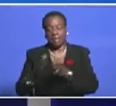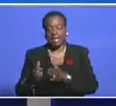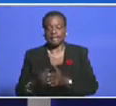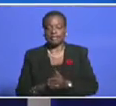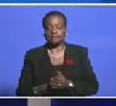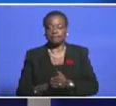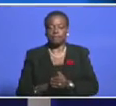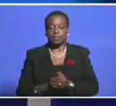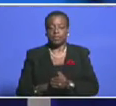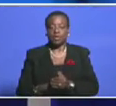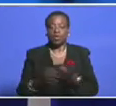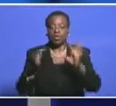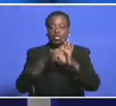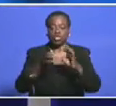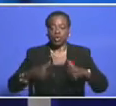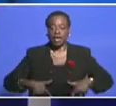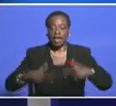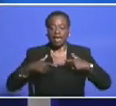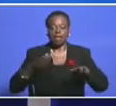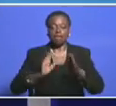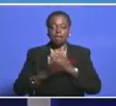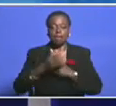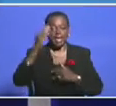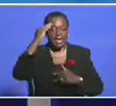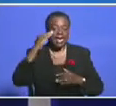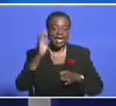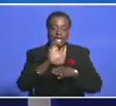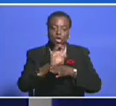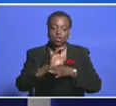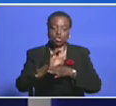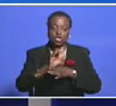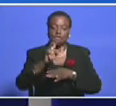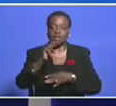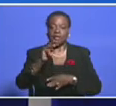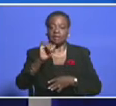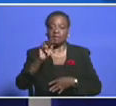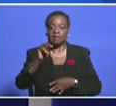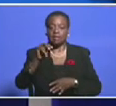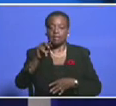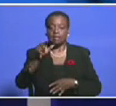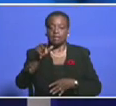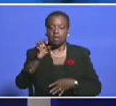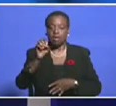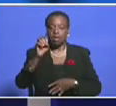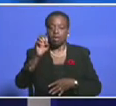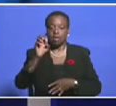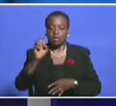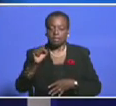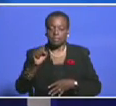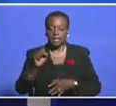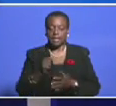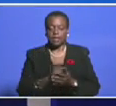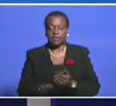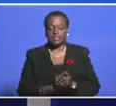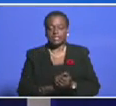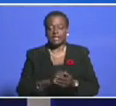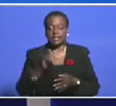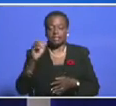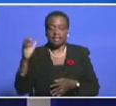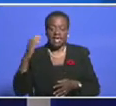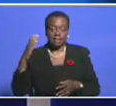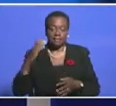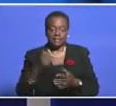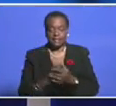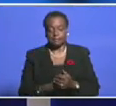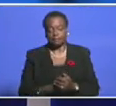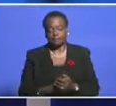And we are joined live tonight by head coach of the Mangoes, Bacchus Rule, and the captain, Ramon Dames. And guys, thanks for joining us here tonight. And Bacchus, I got